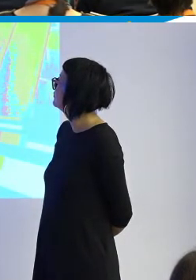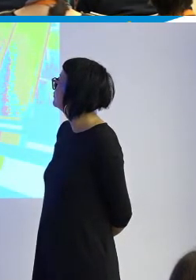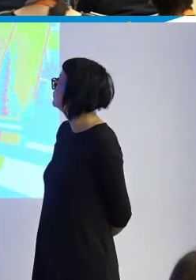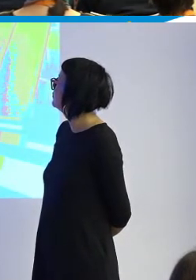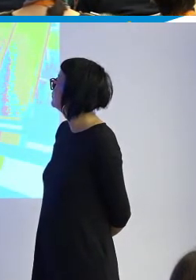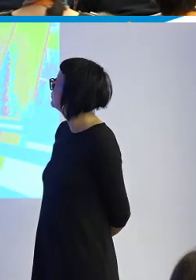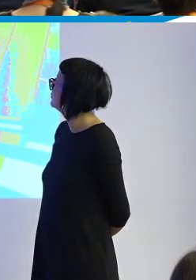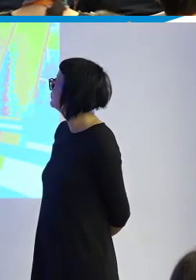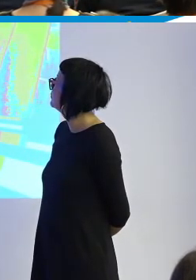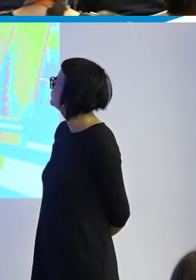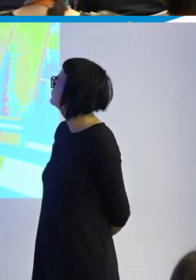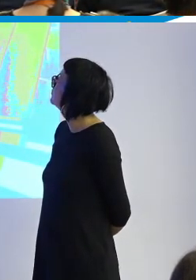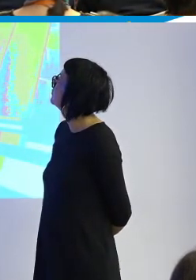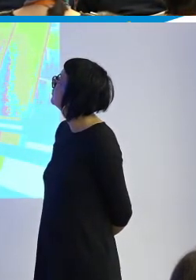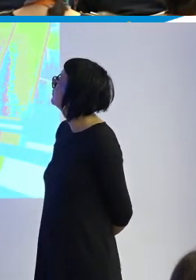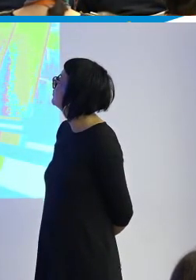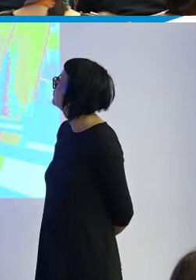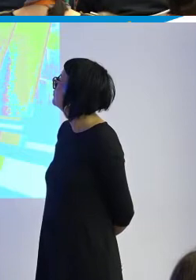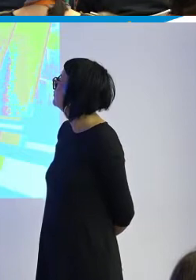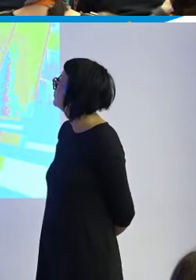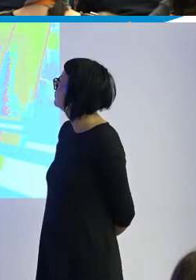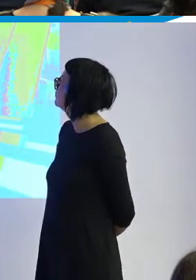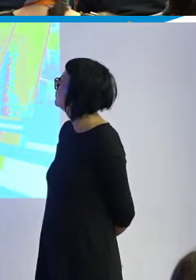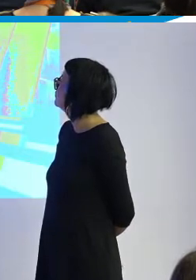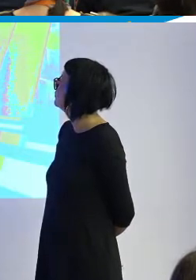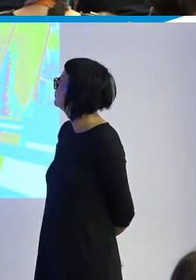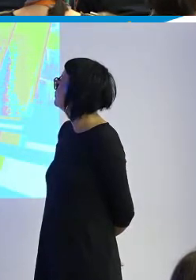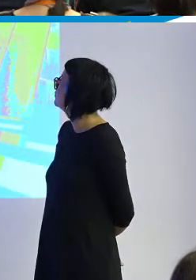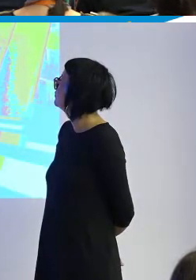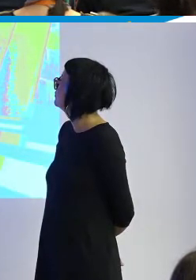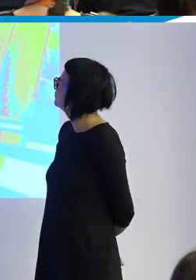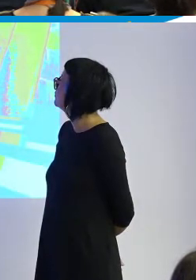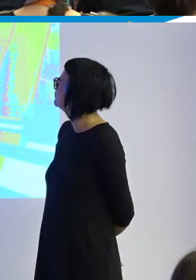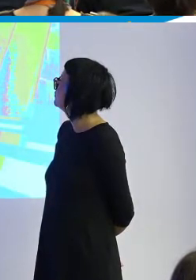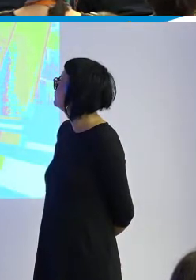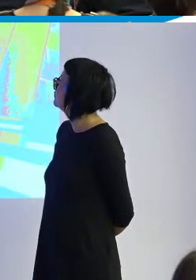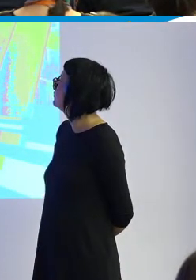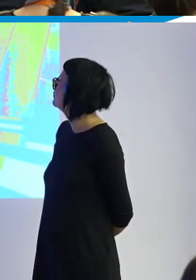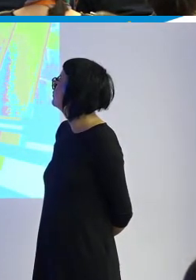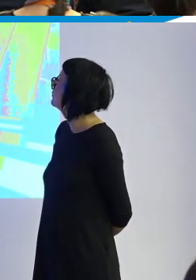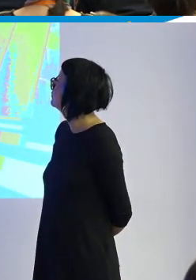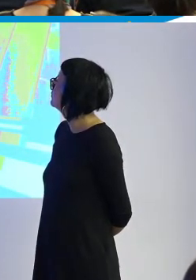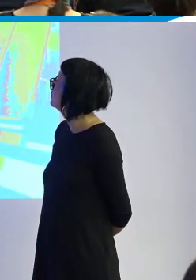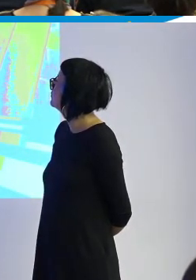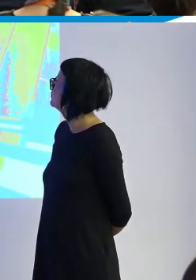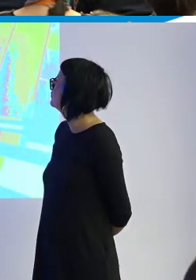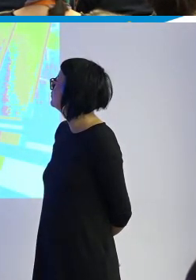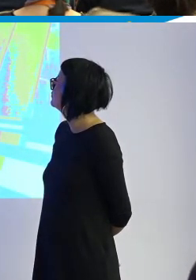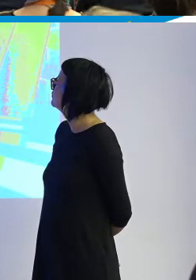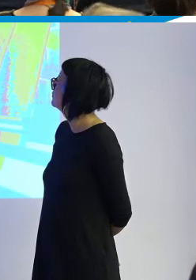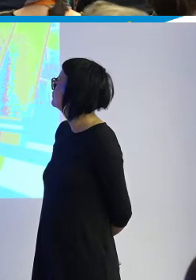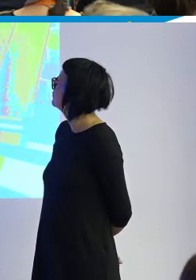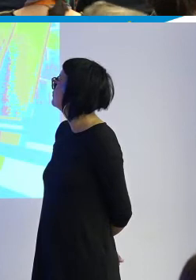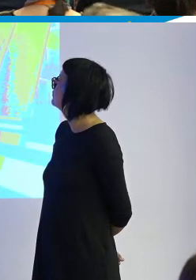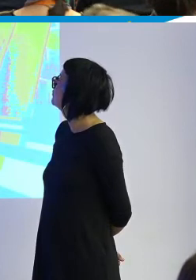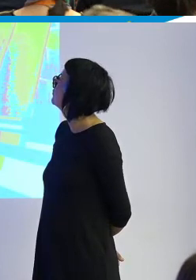with power sensors at the soles of your feet and two motors placed at your lower back the robot mimics human movement and